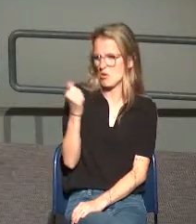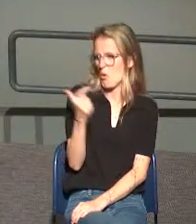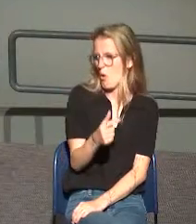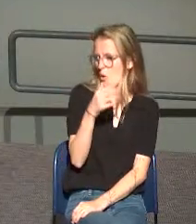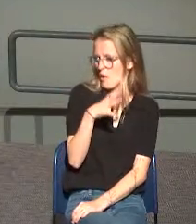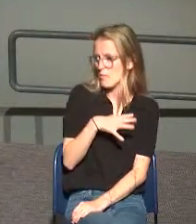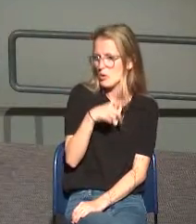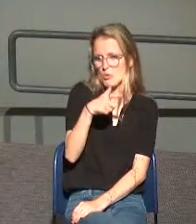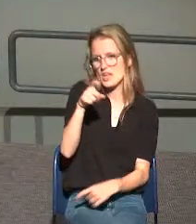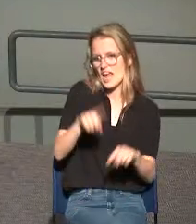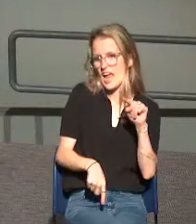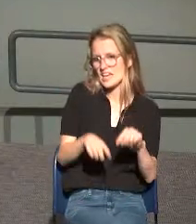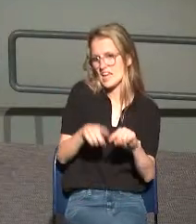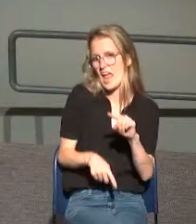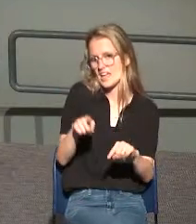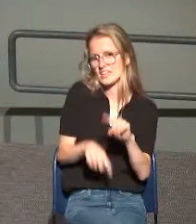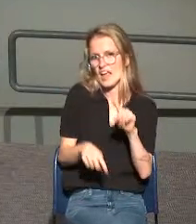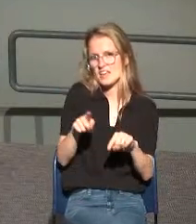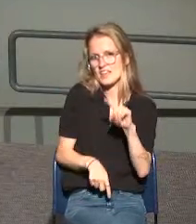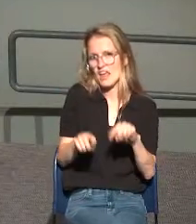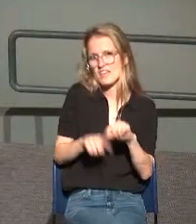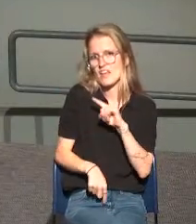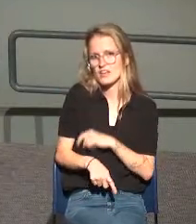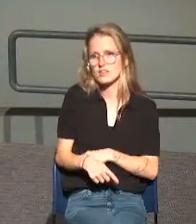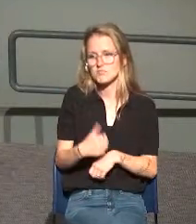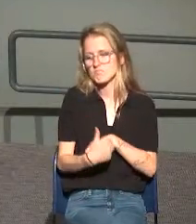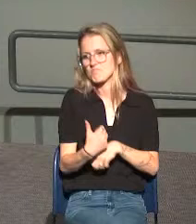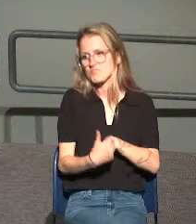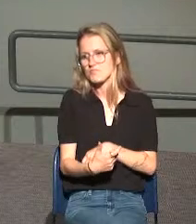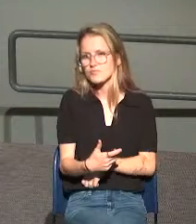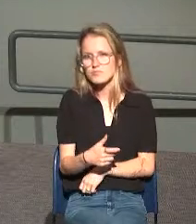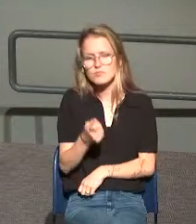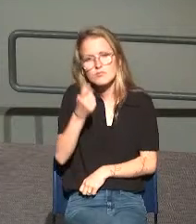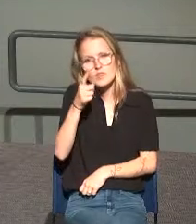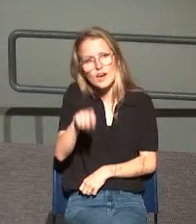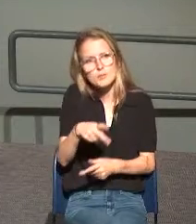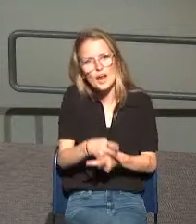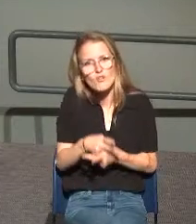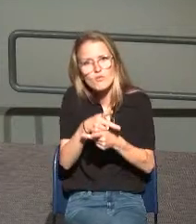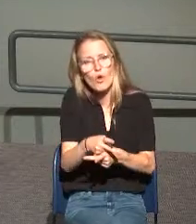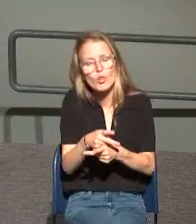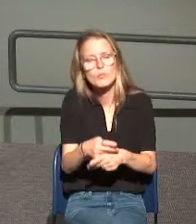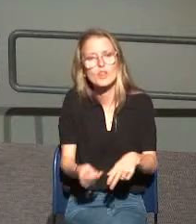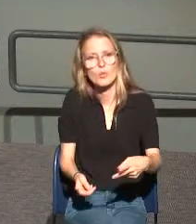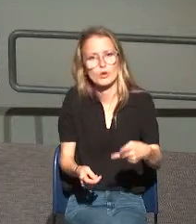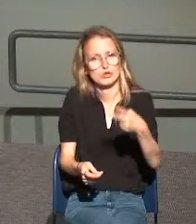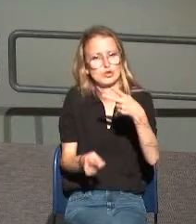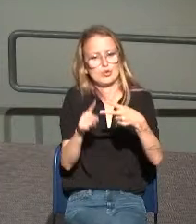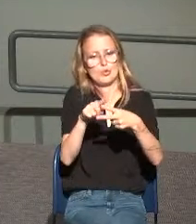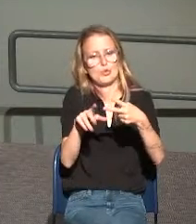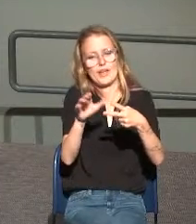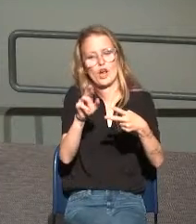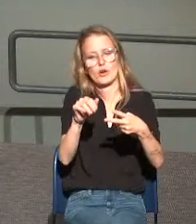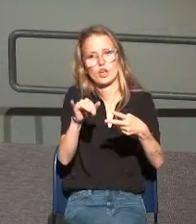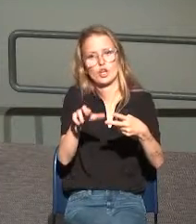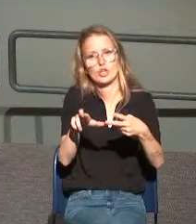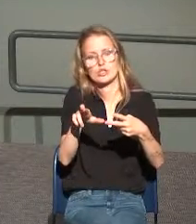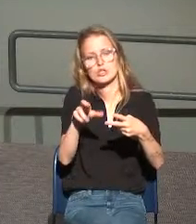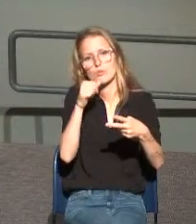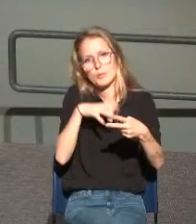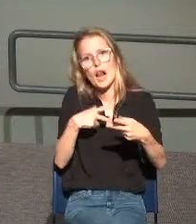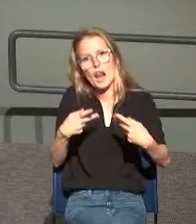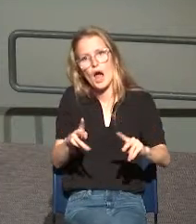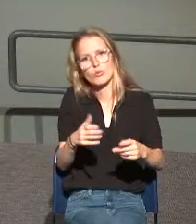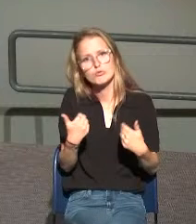who can't do this. There were 2 carriers that women were allowed to serve